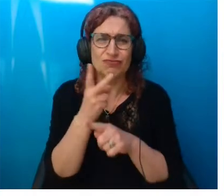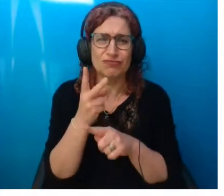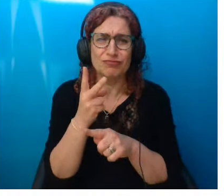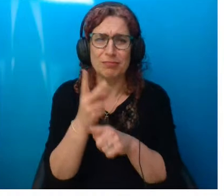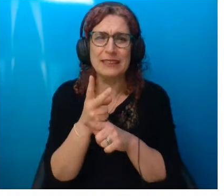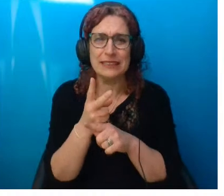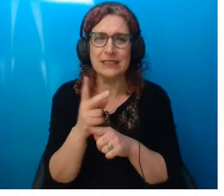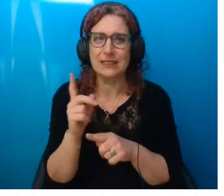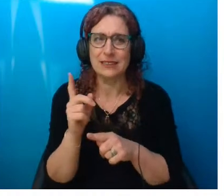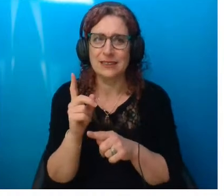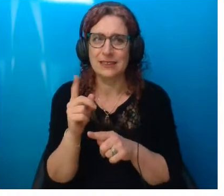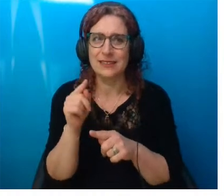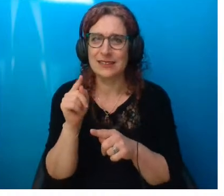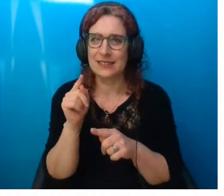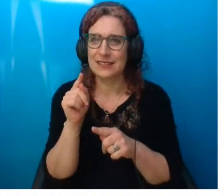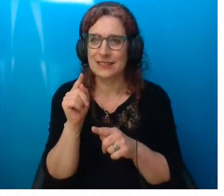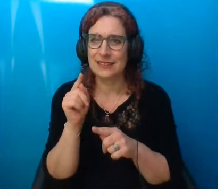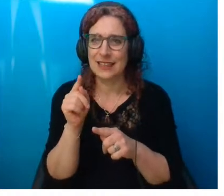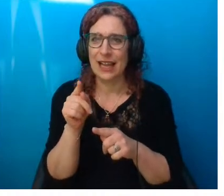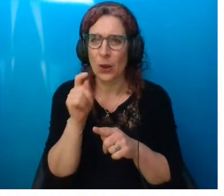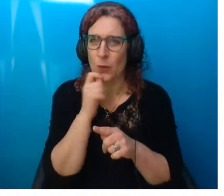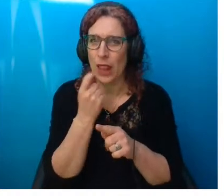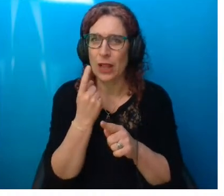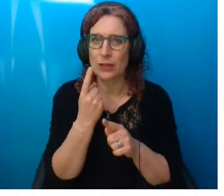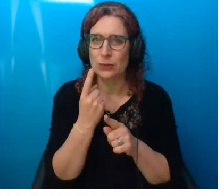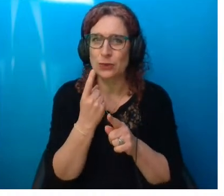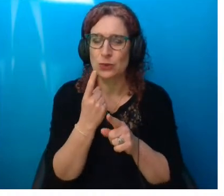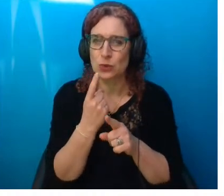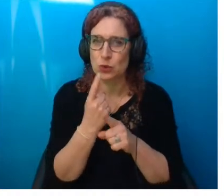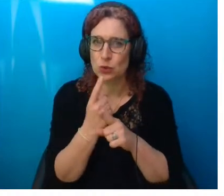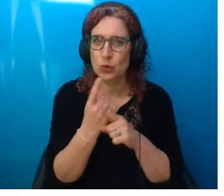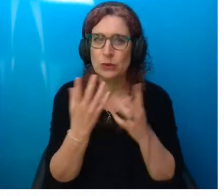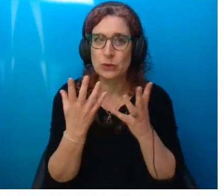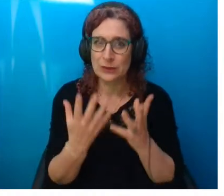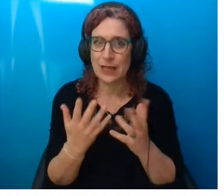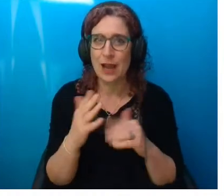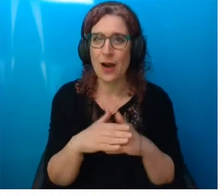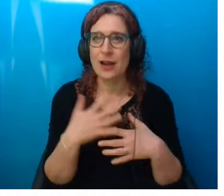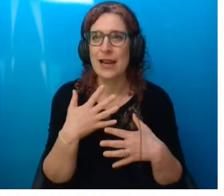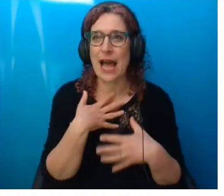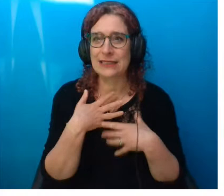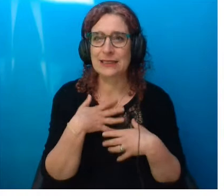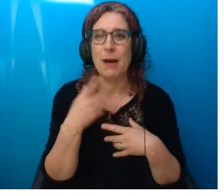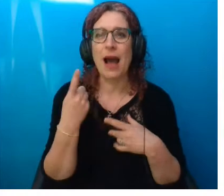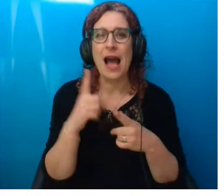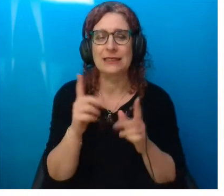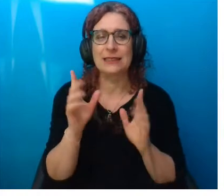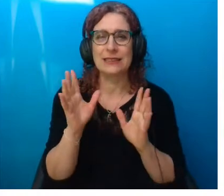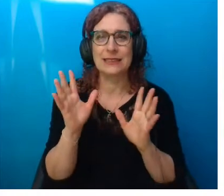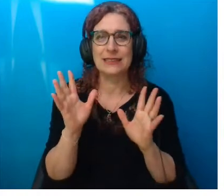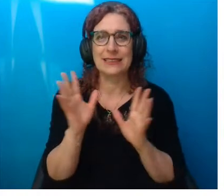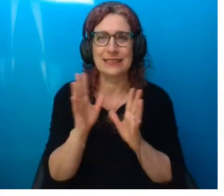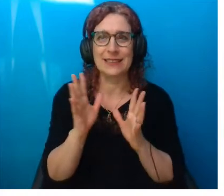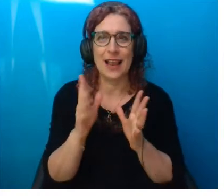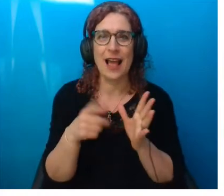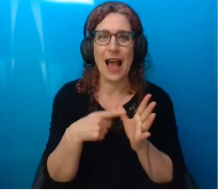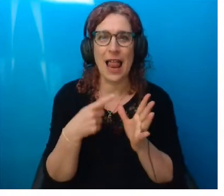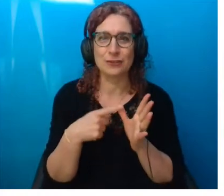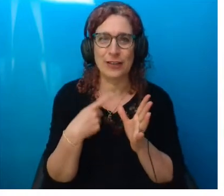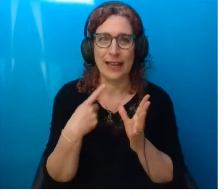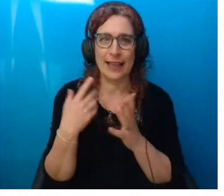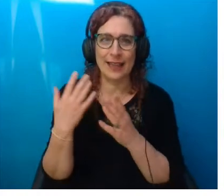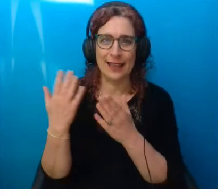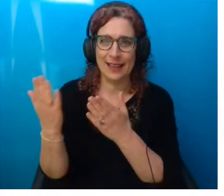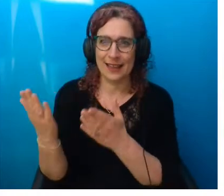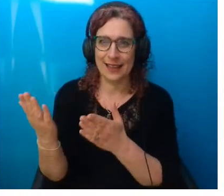Initiative. He's going to talk to you today on asthma and seasonal allergies. Over to you.